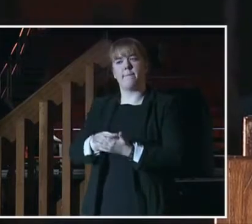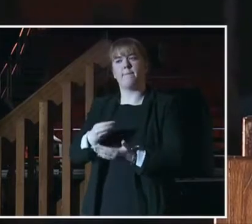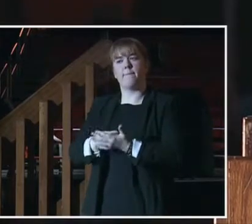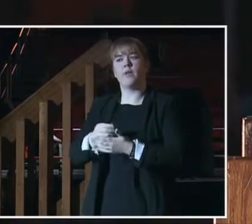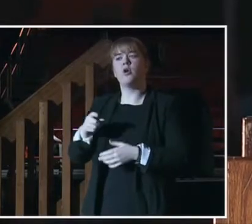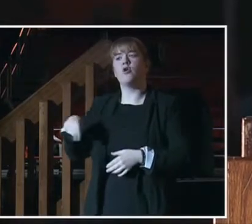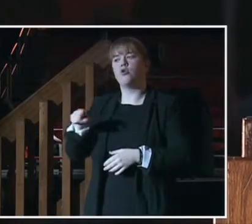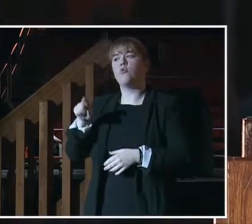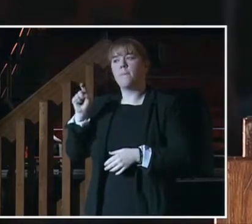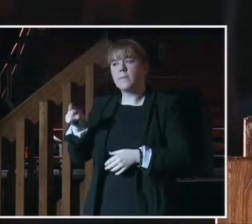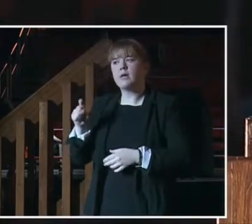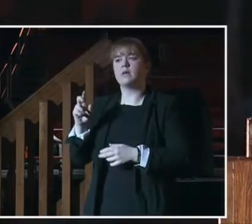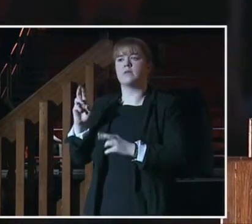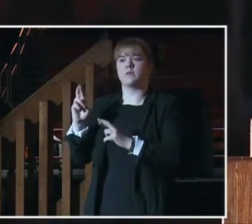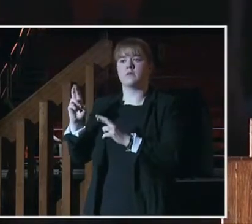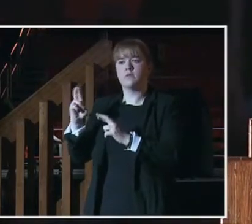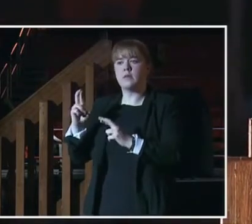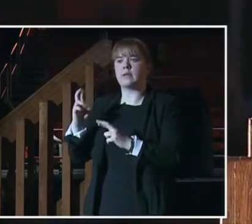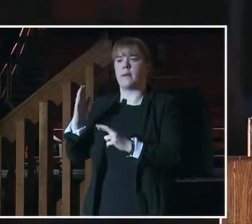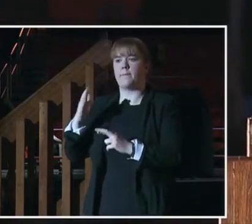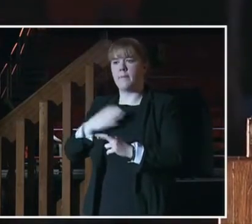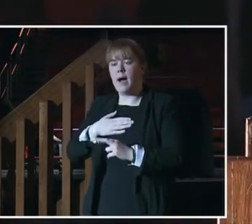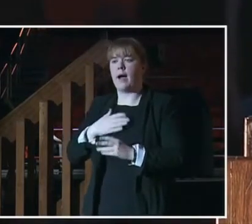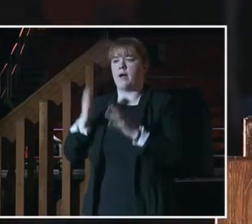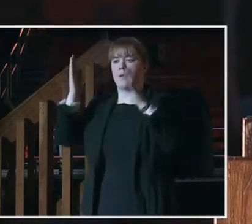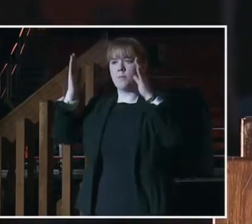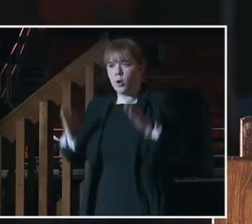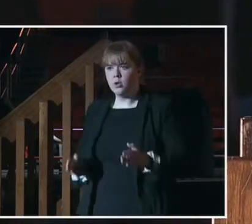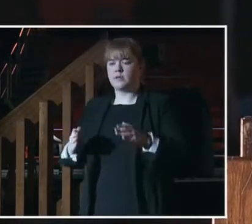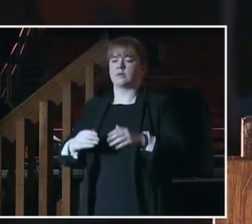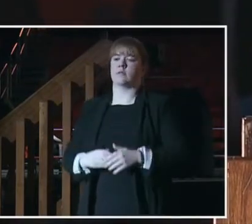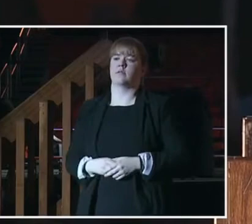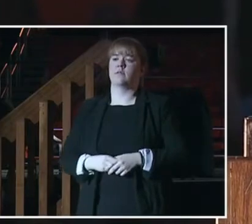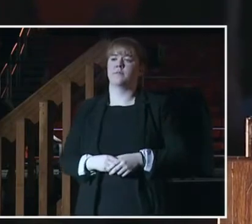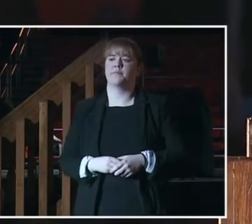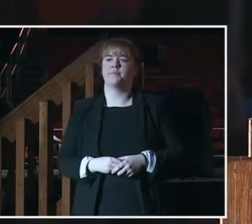must respect my person.